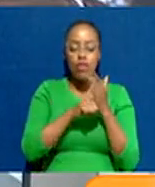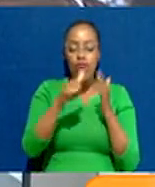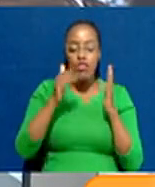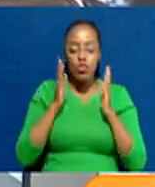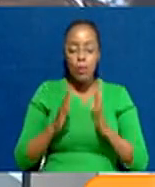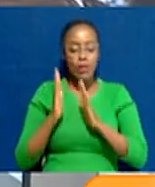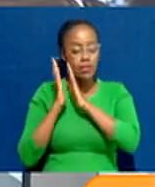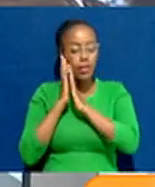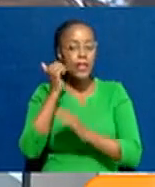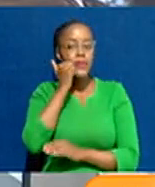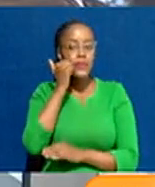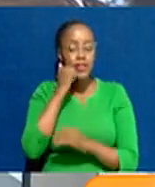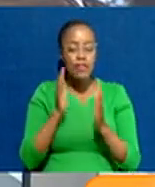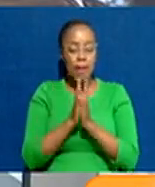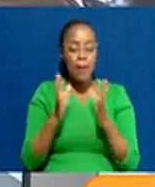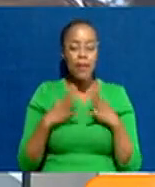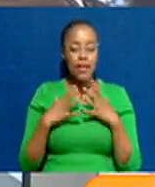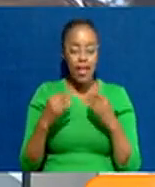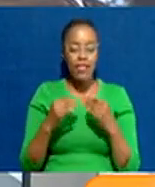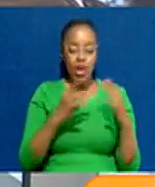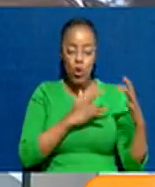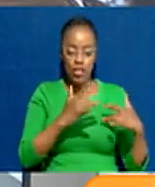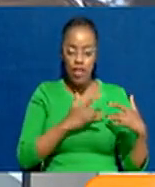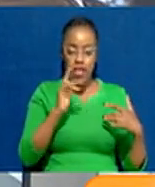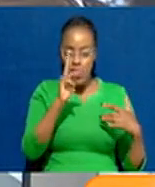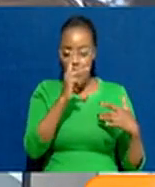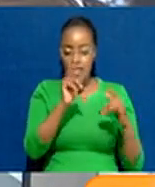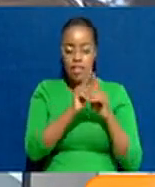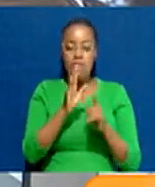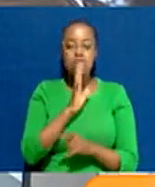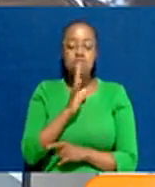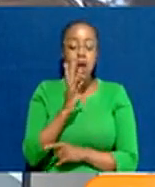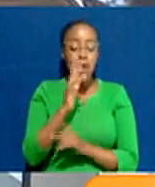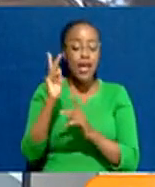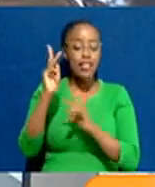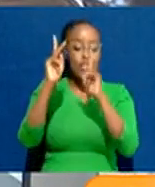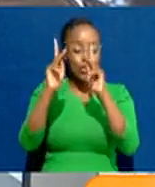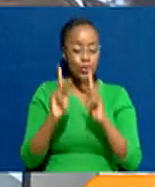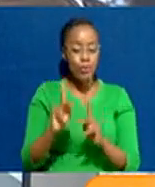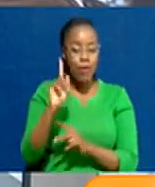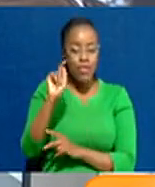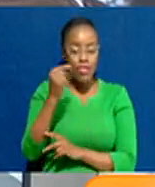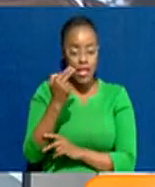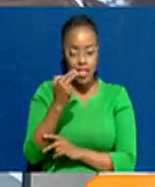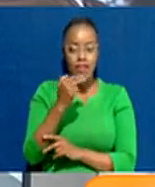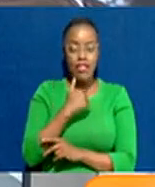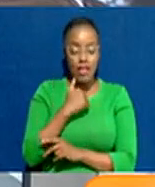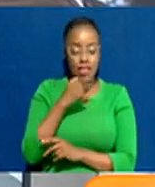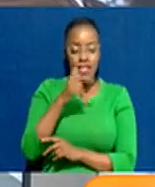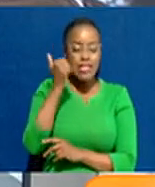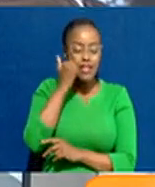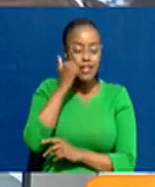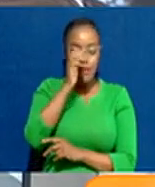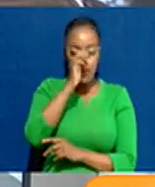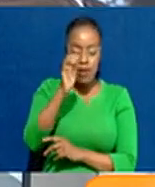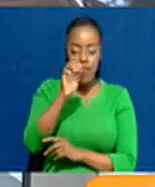sickness as a public health concern in Kenya. Speaking at a stakeholders forum in Kisumu on Thursday, head of neglected diseases at the Ministry